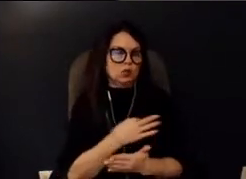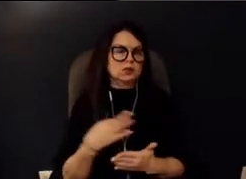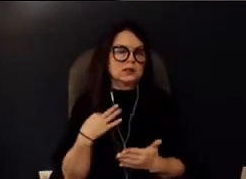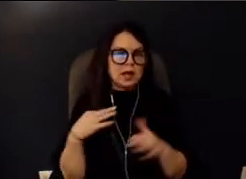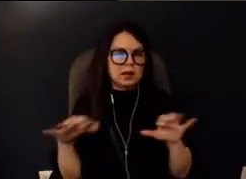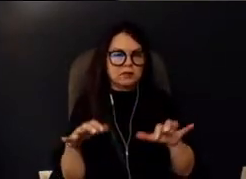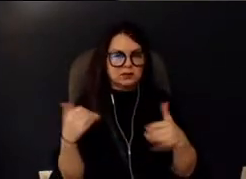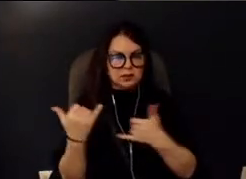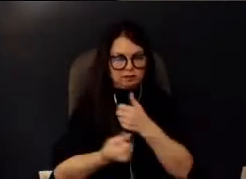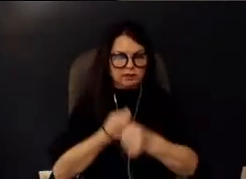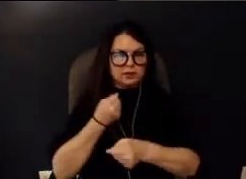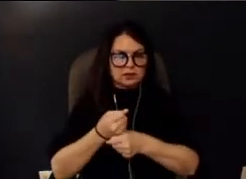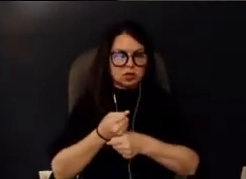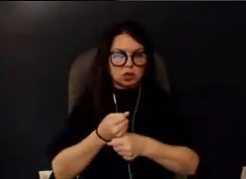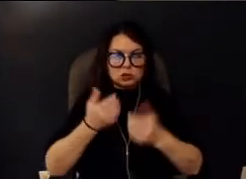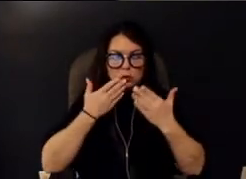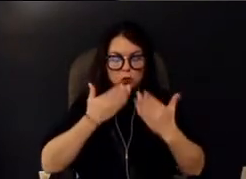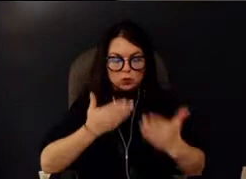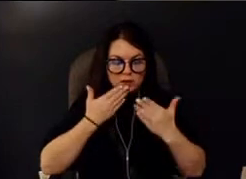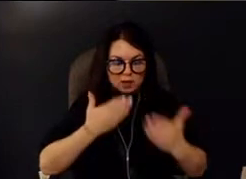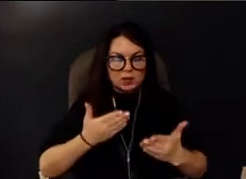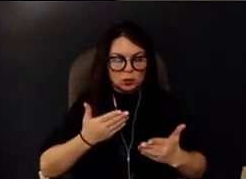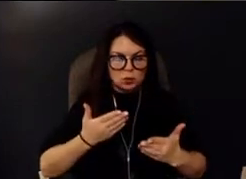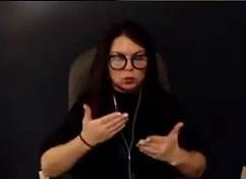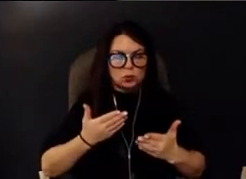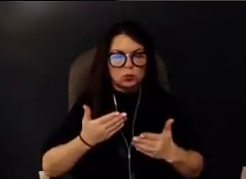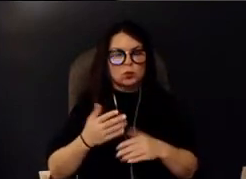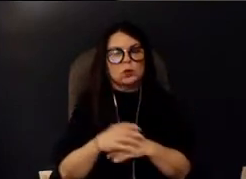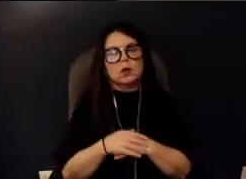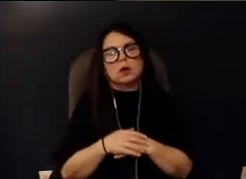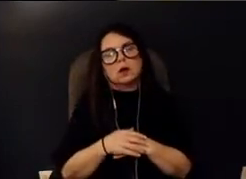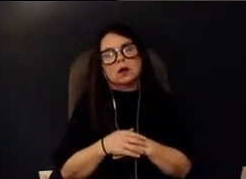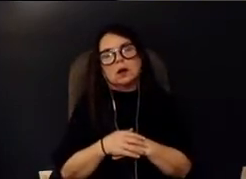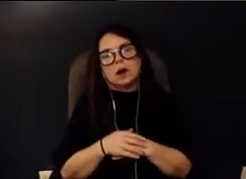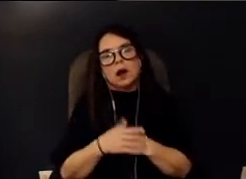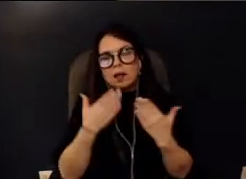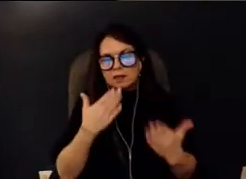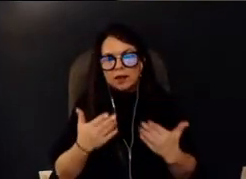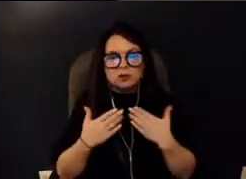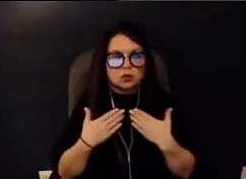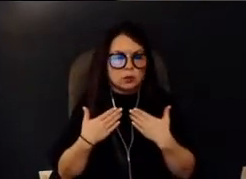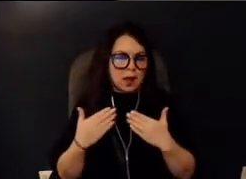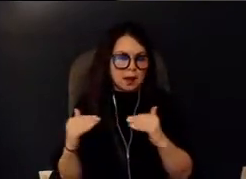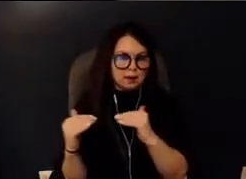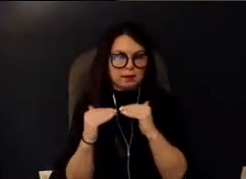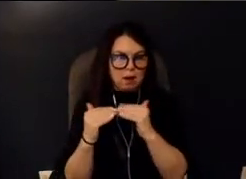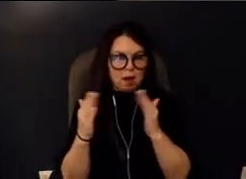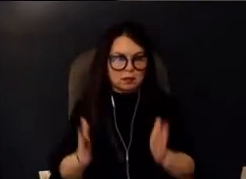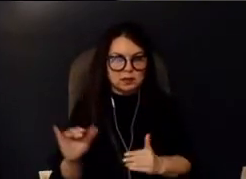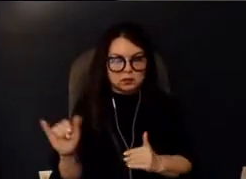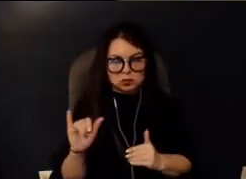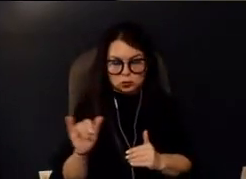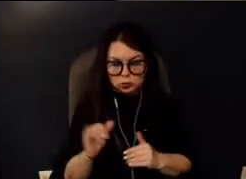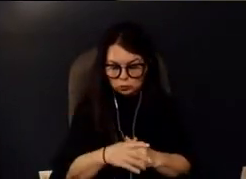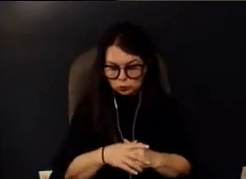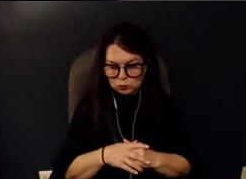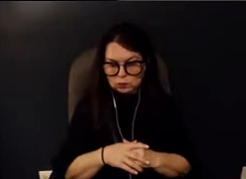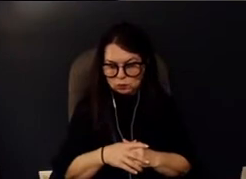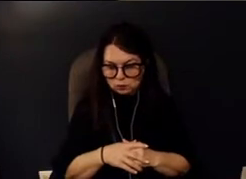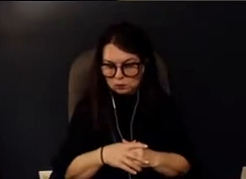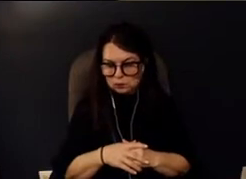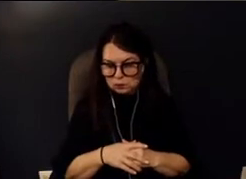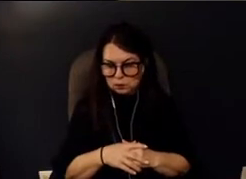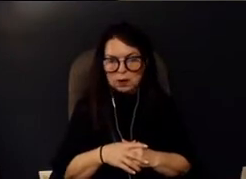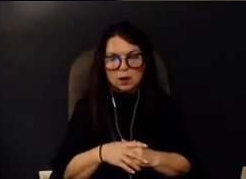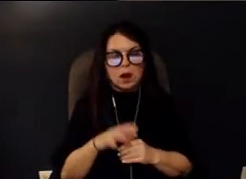So thank you to all of you, and thanks to my colleagues. I said as we started our debate that unity doesn't have